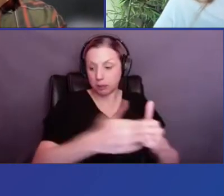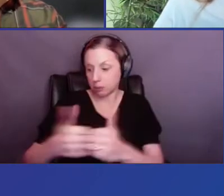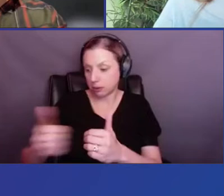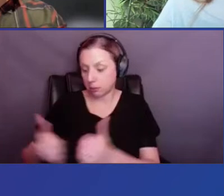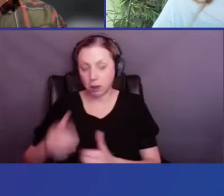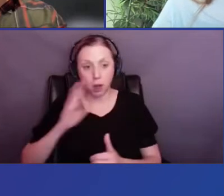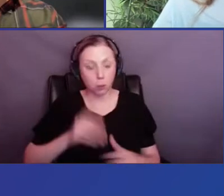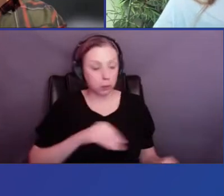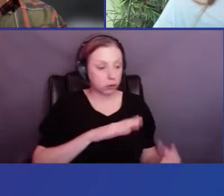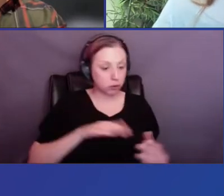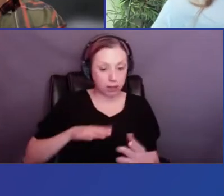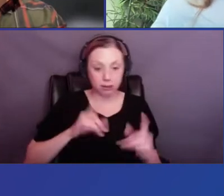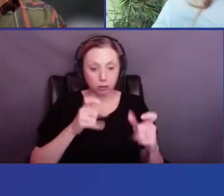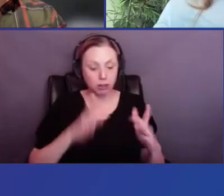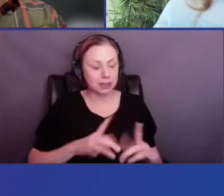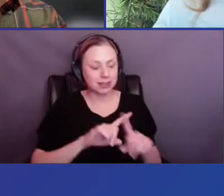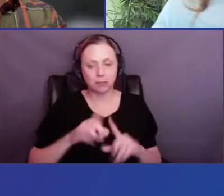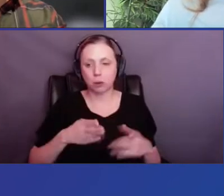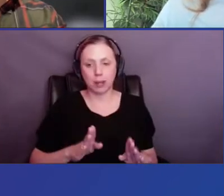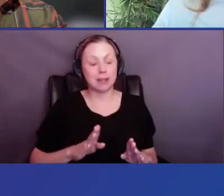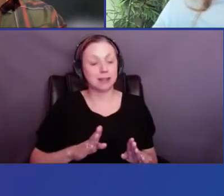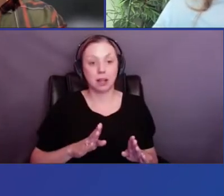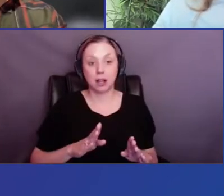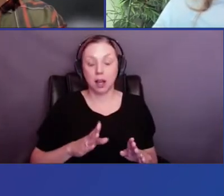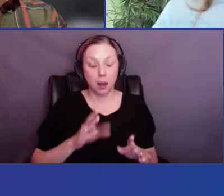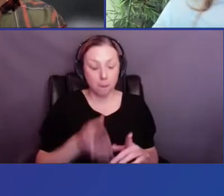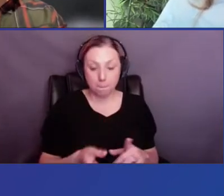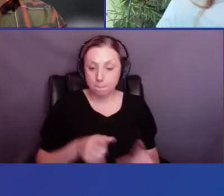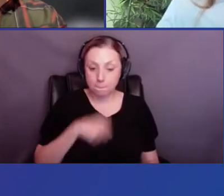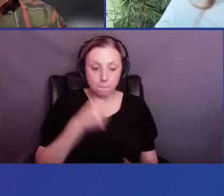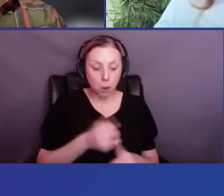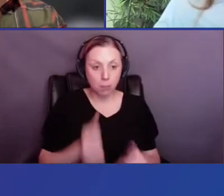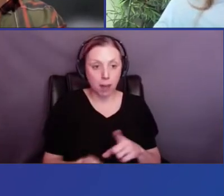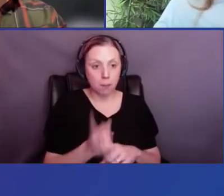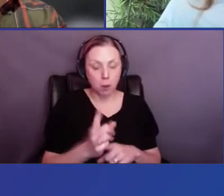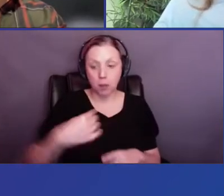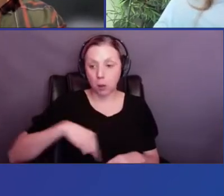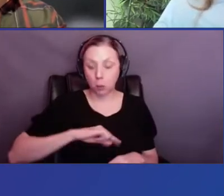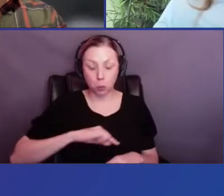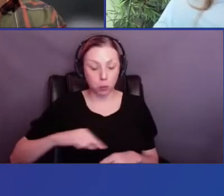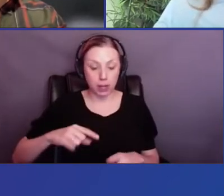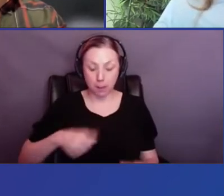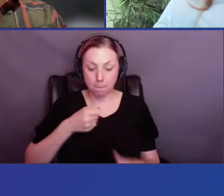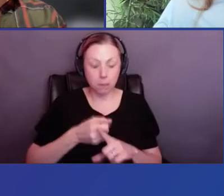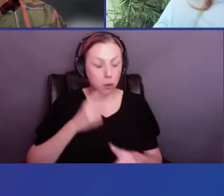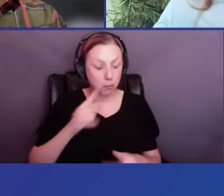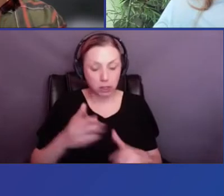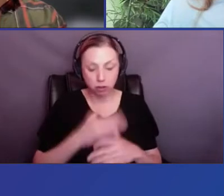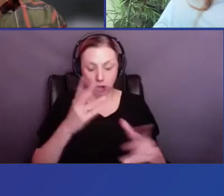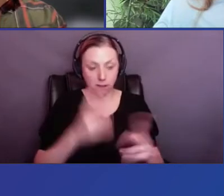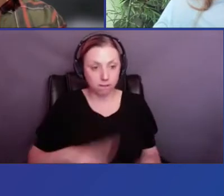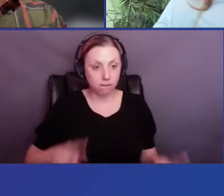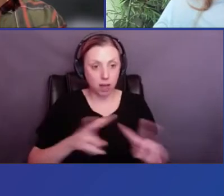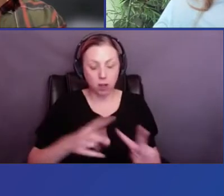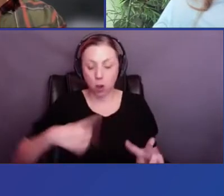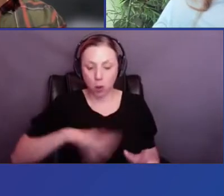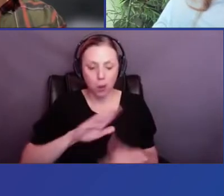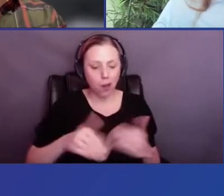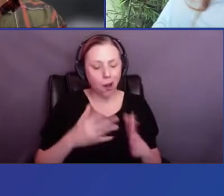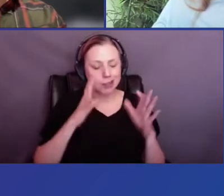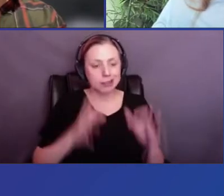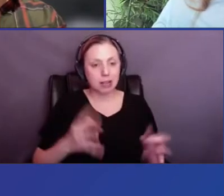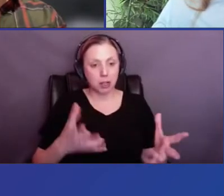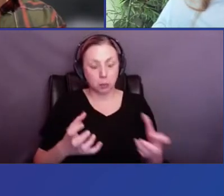in different ways. All of a sudden, we all had shared values. We all decided we were going to prioritize those that were most